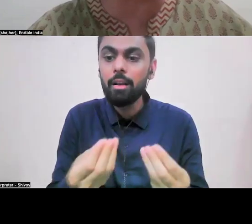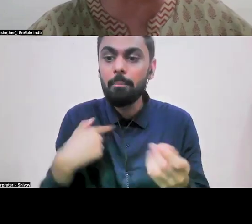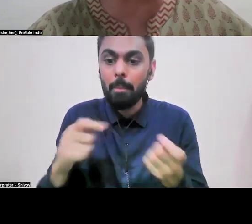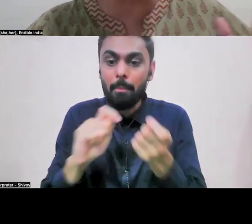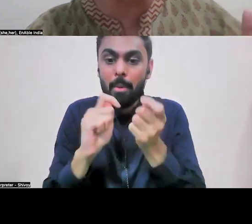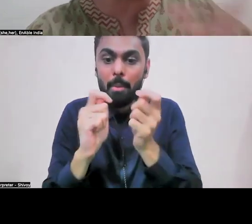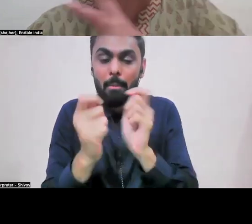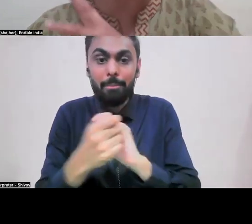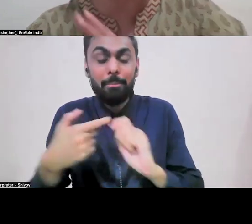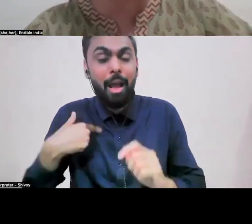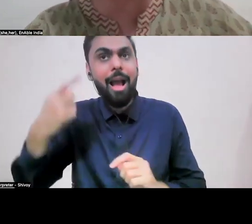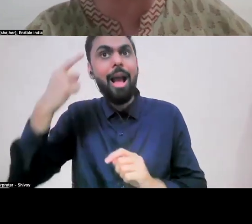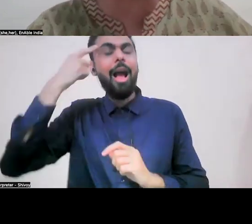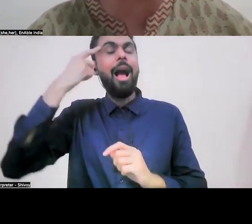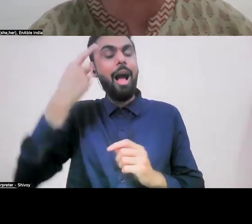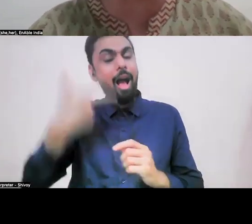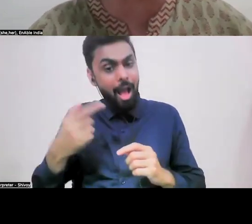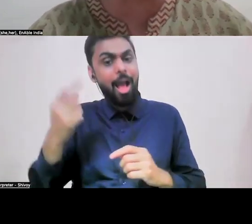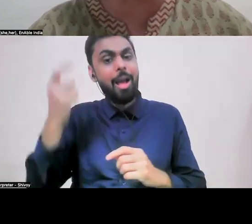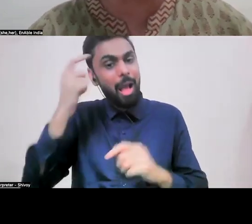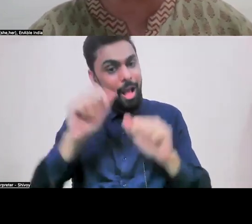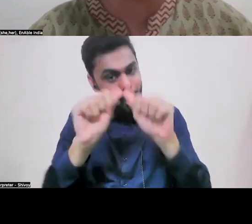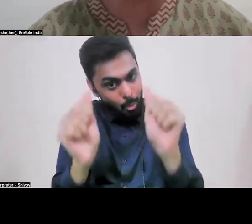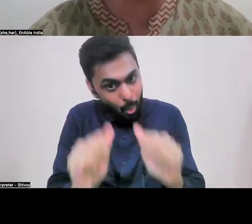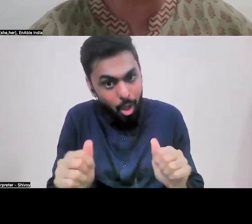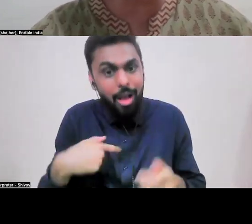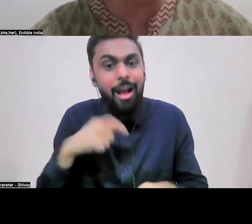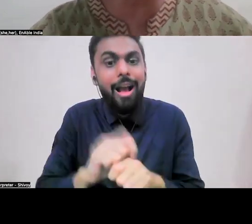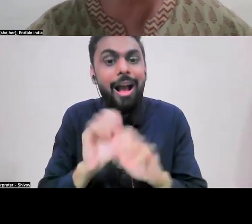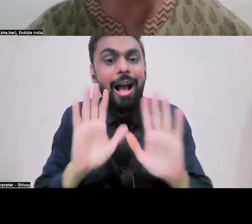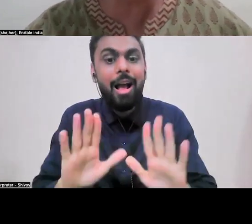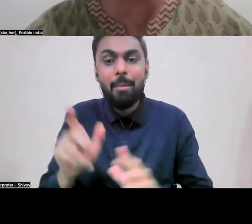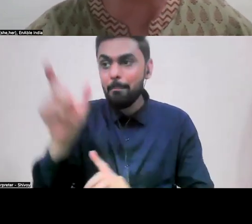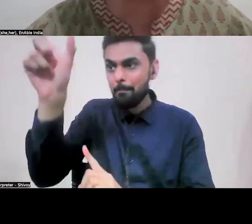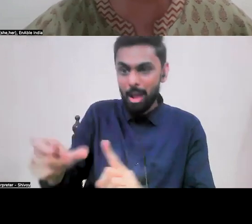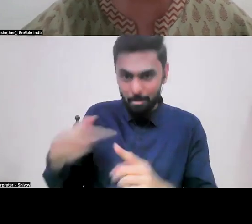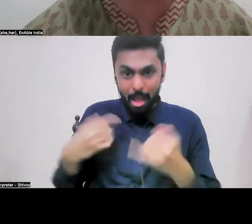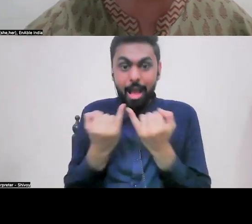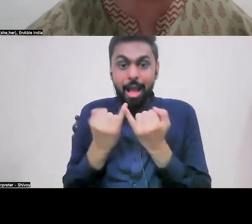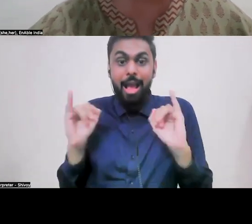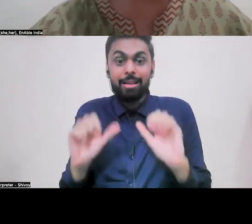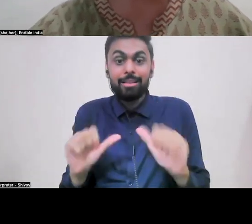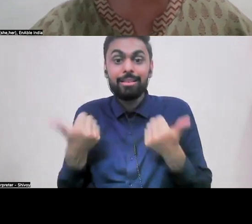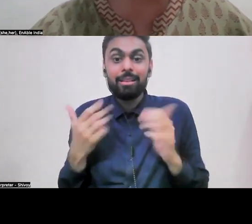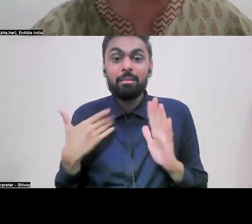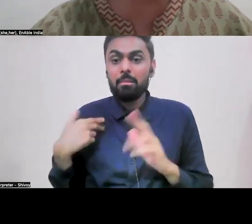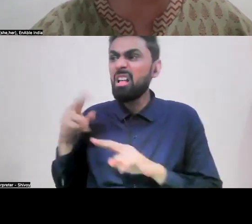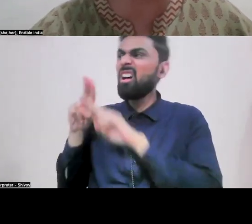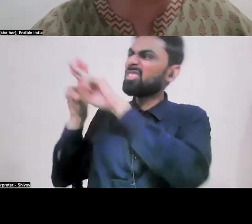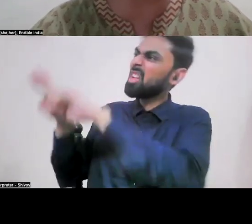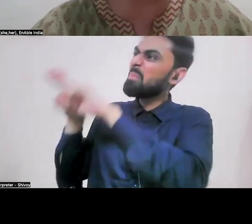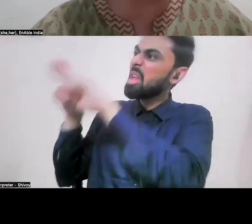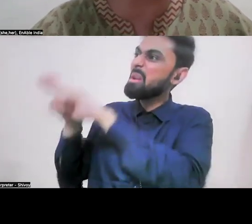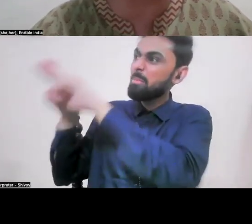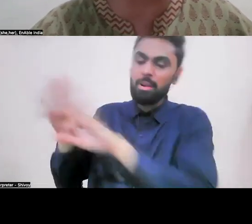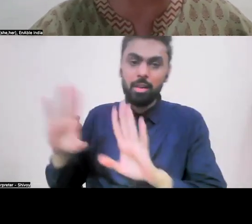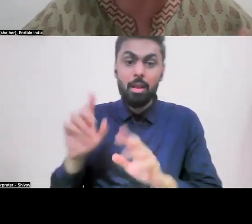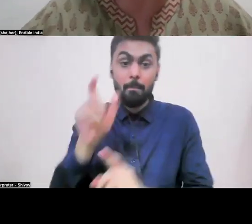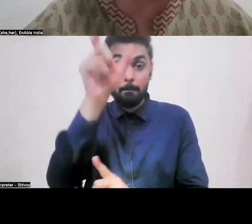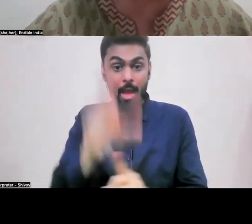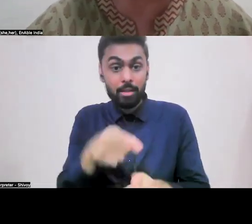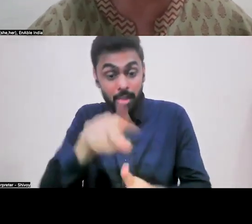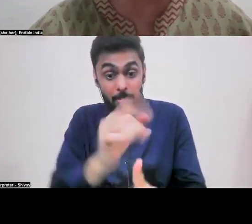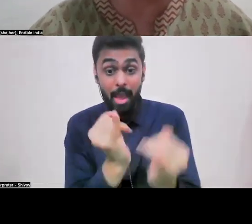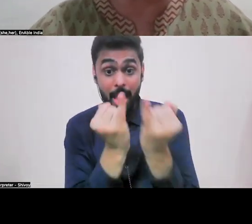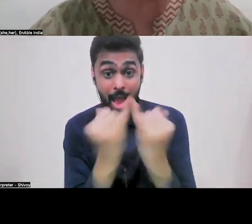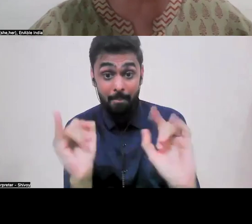mental model level and knowing that I am dependent, etc. So how did we equip that person with disability to get ready on their own? How